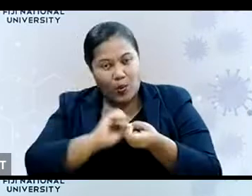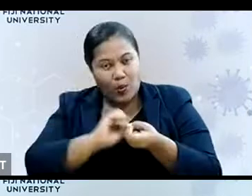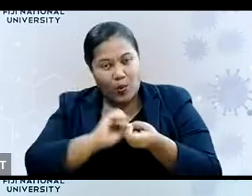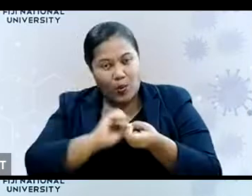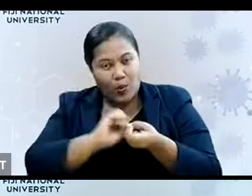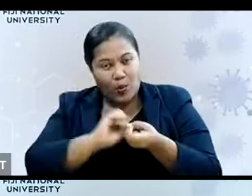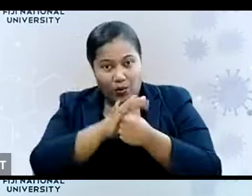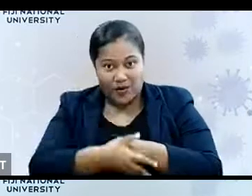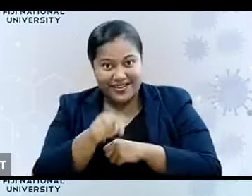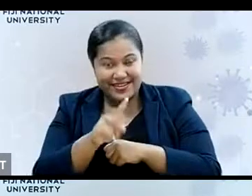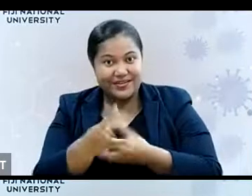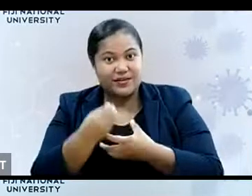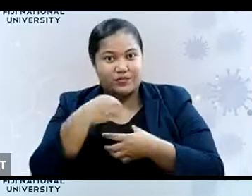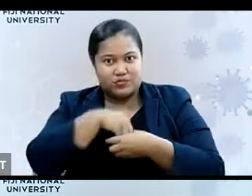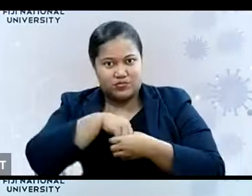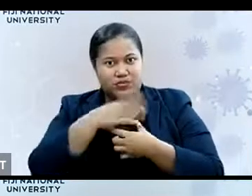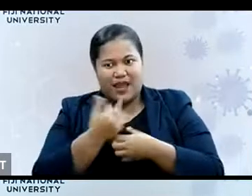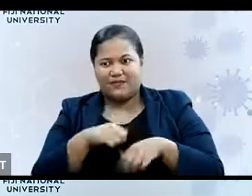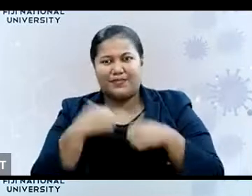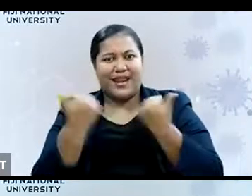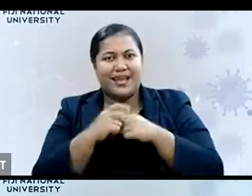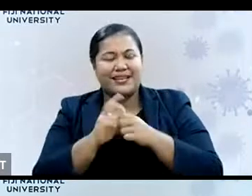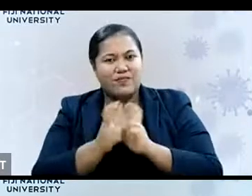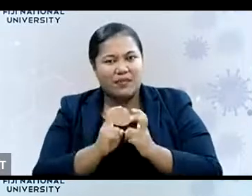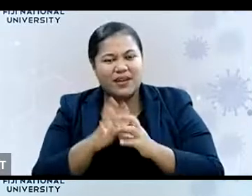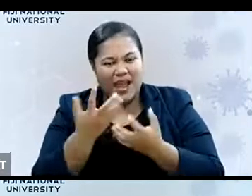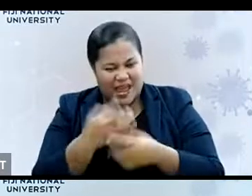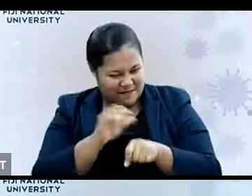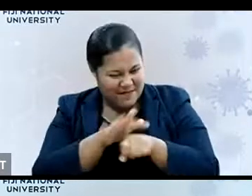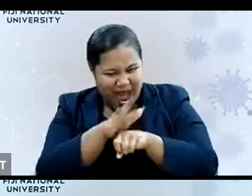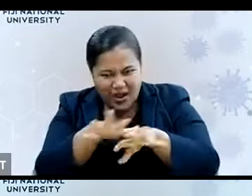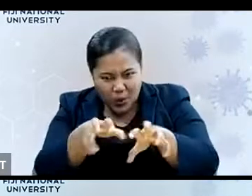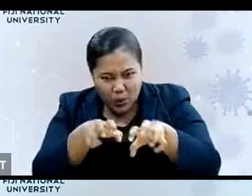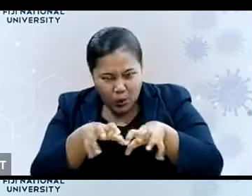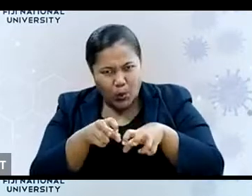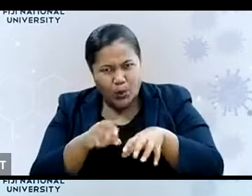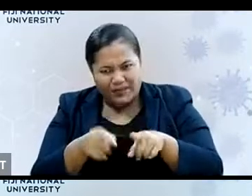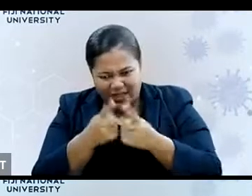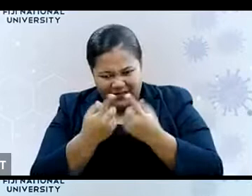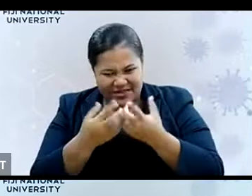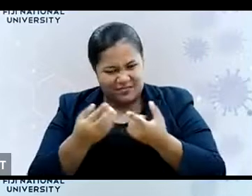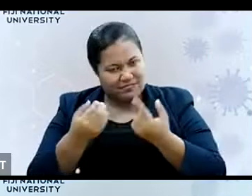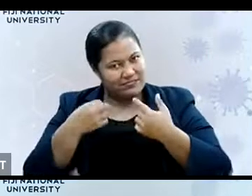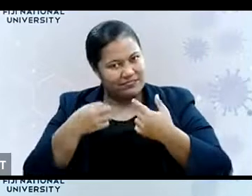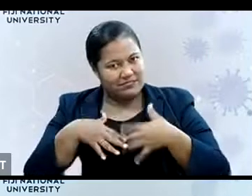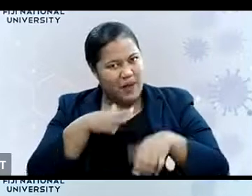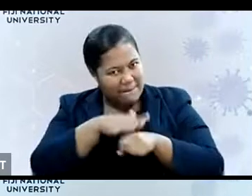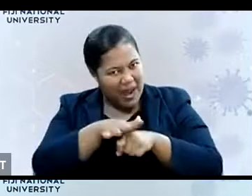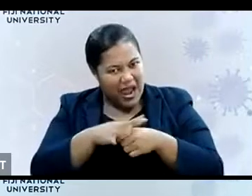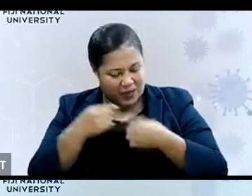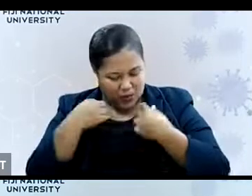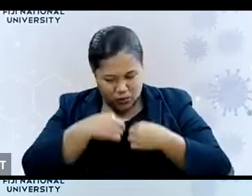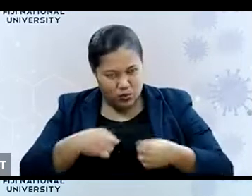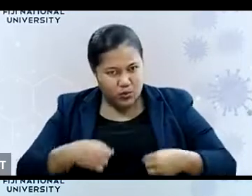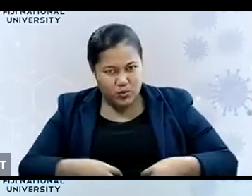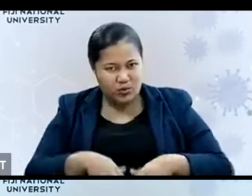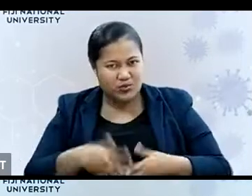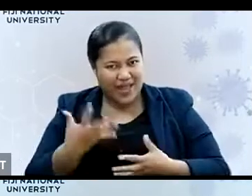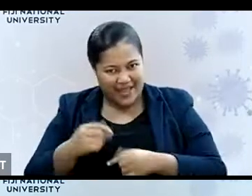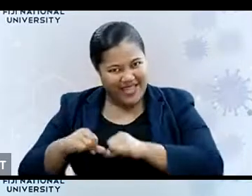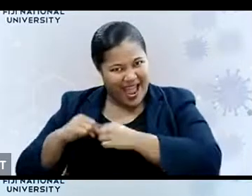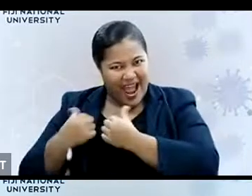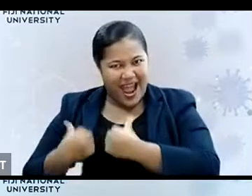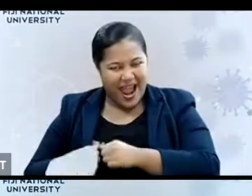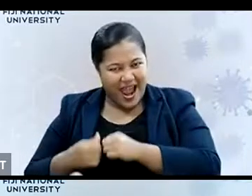COVID infection causes a lot of problems with clotting. And in fact, clotting and problems with the arteries and the heart is one of the major, you know,